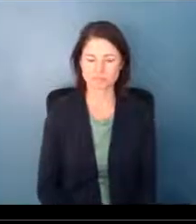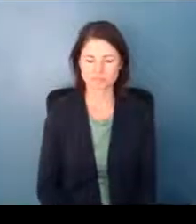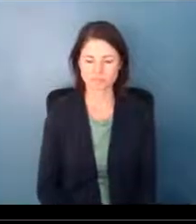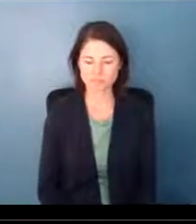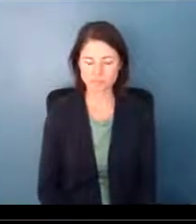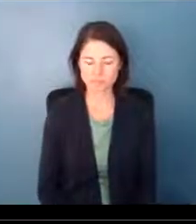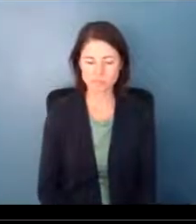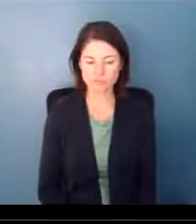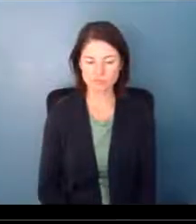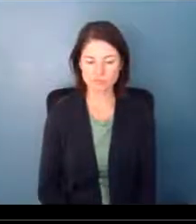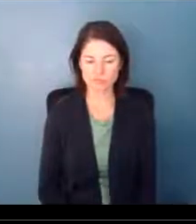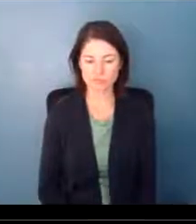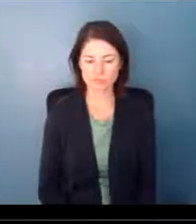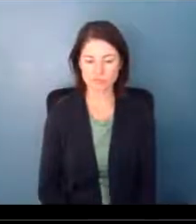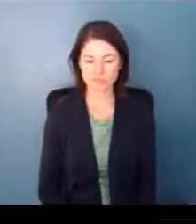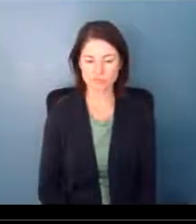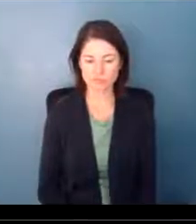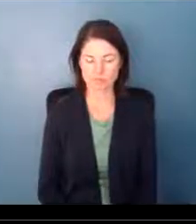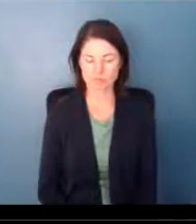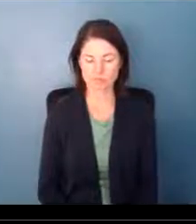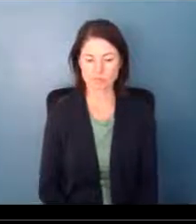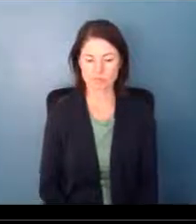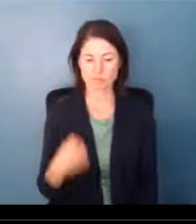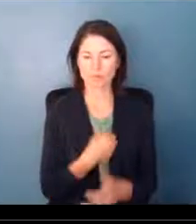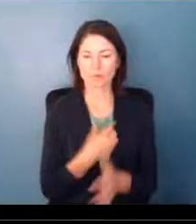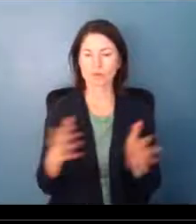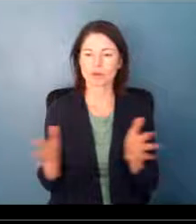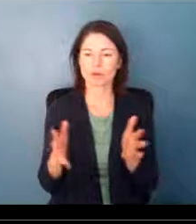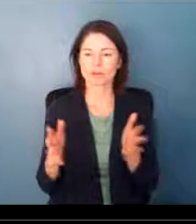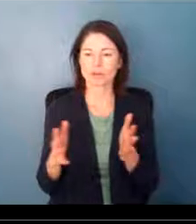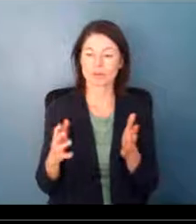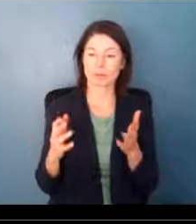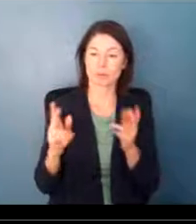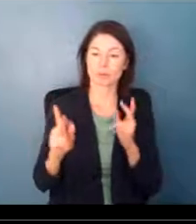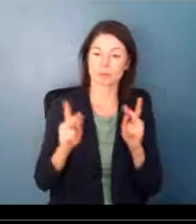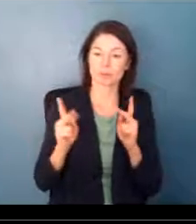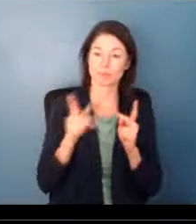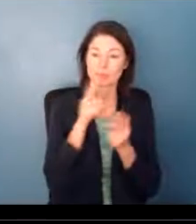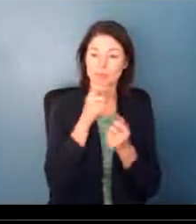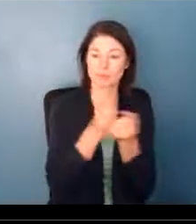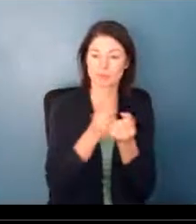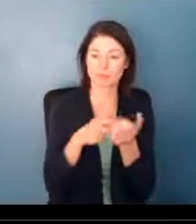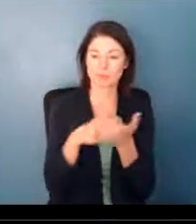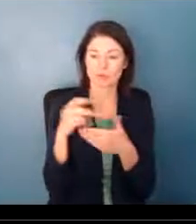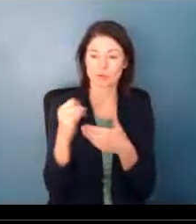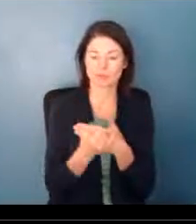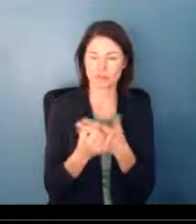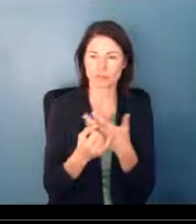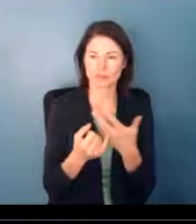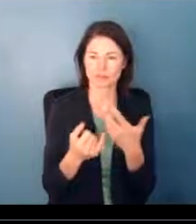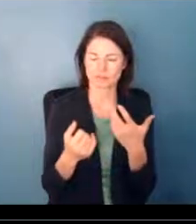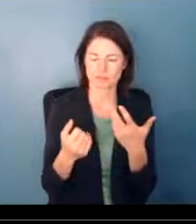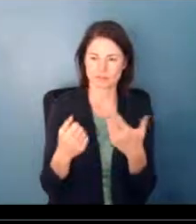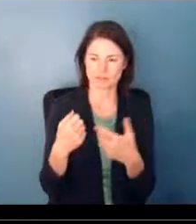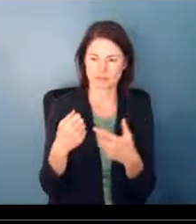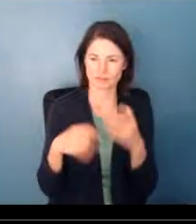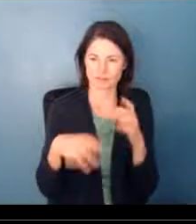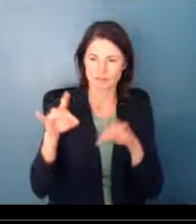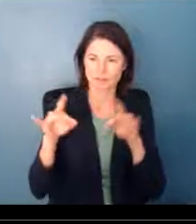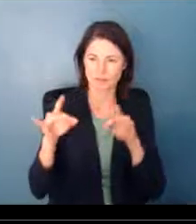is for project sponsors to find opportunities where we can have tangible benefits to